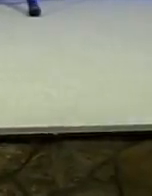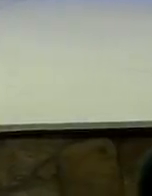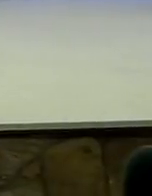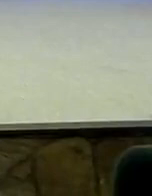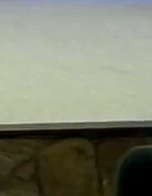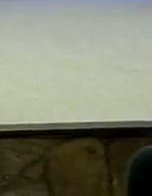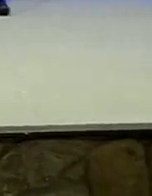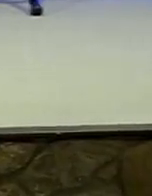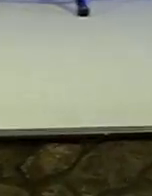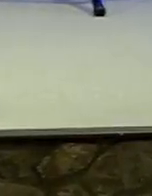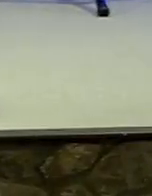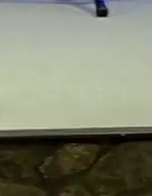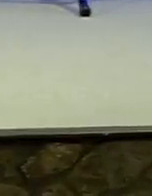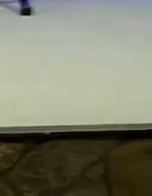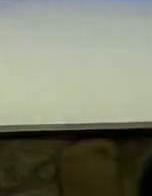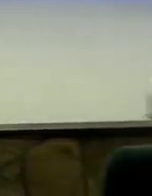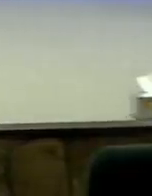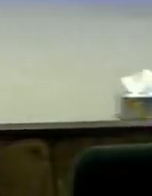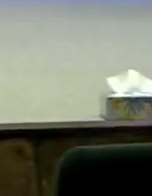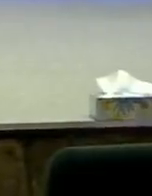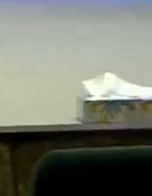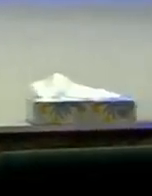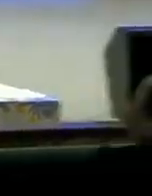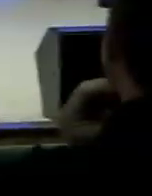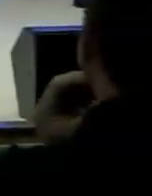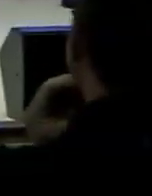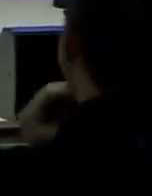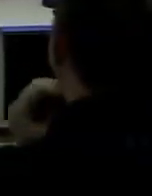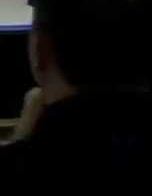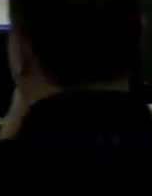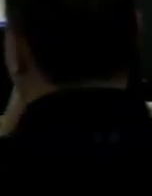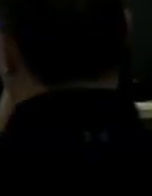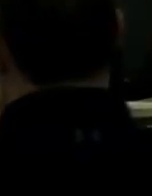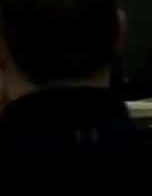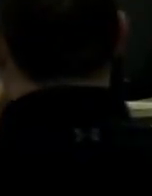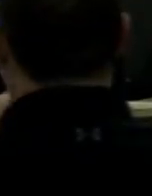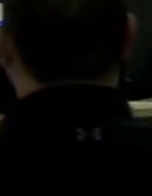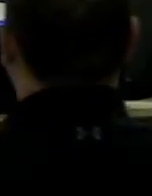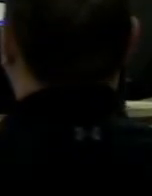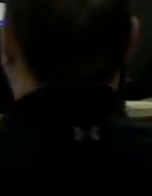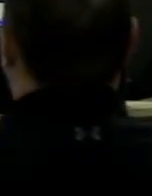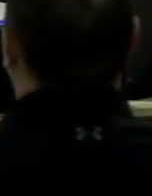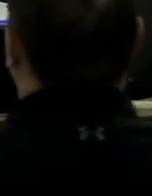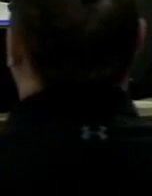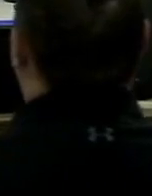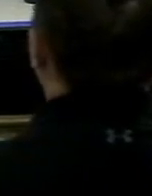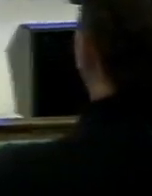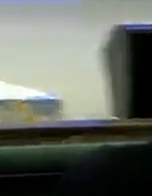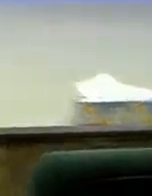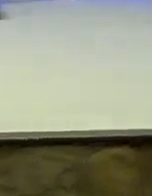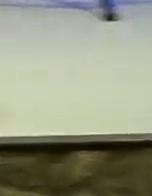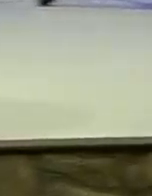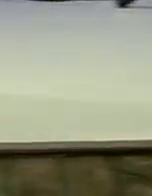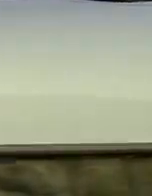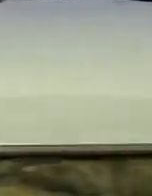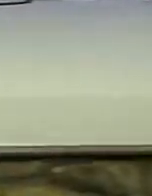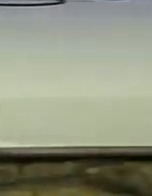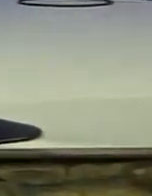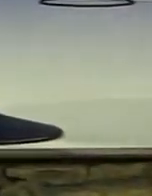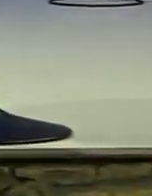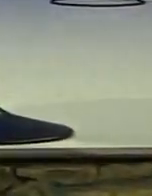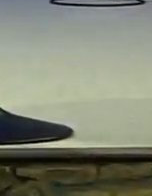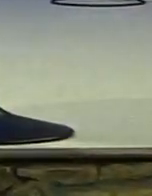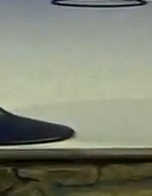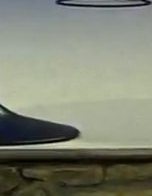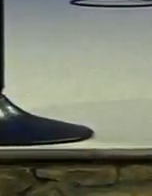Jesus. Thank you, Jesus. Thank you, Jesus, for that. Well, we are, again, as Paul said earlier, in week two of our Easter